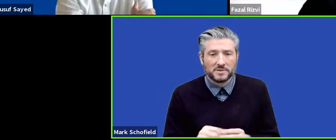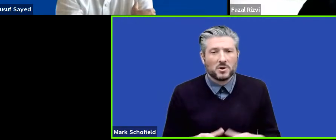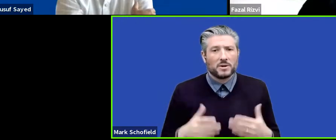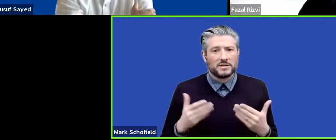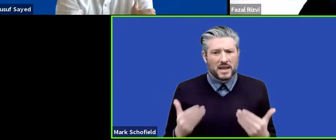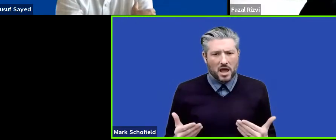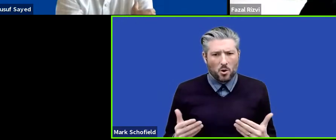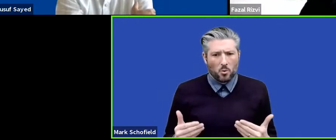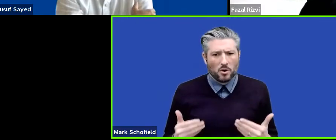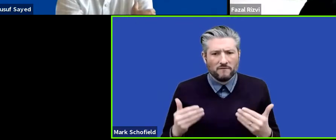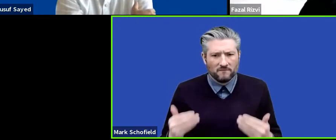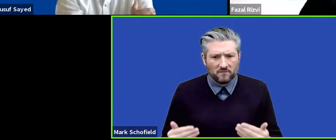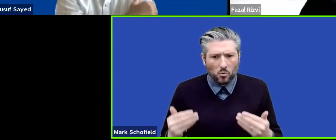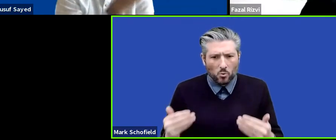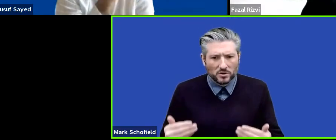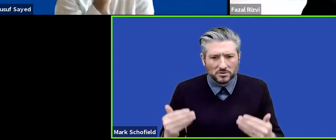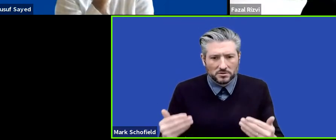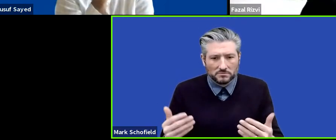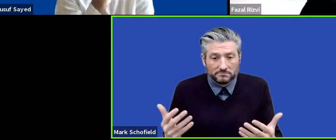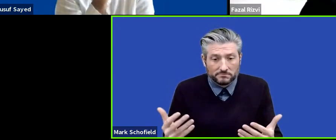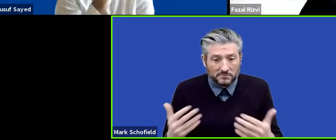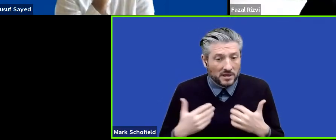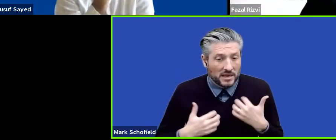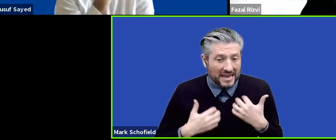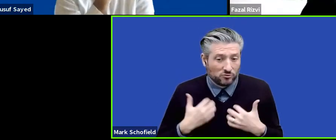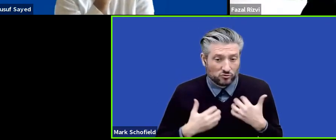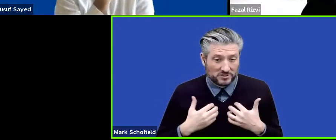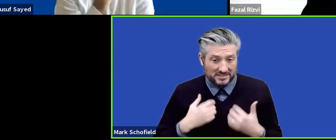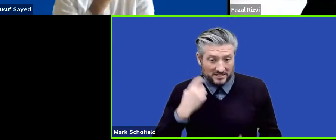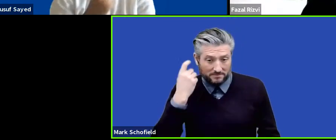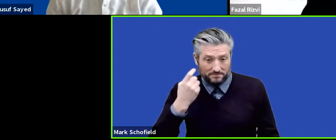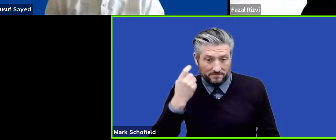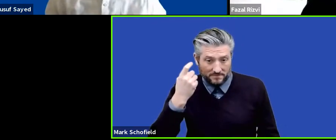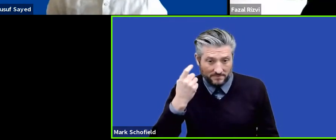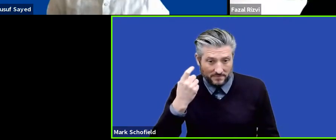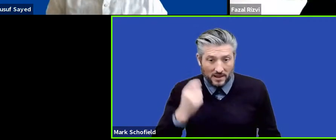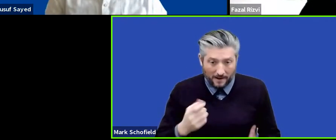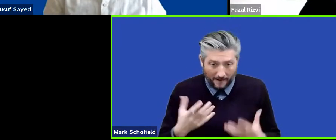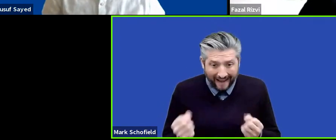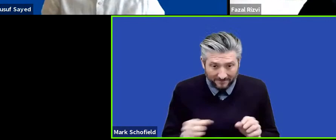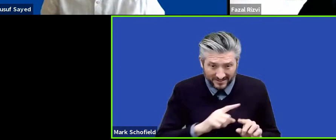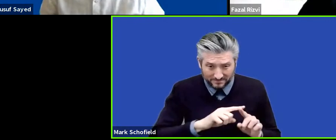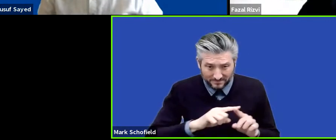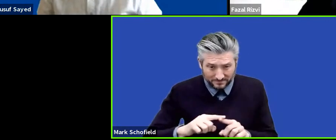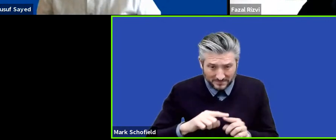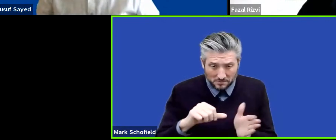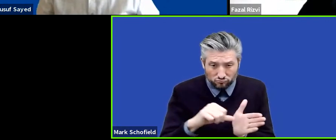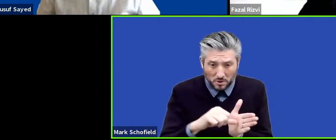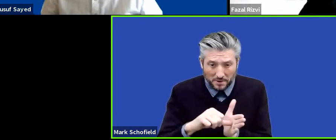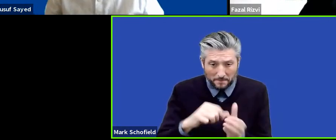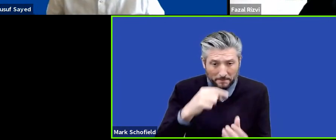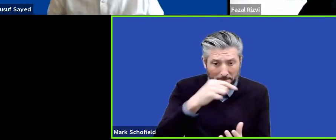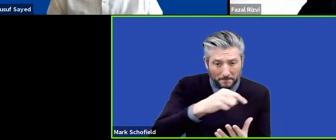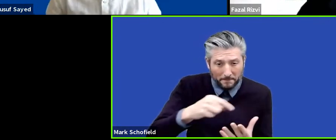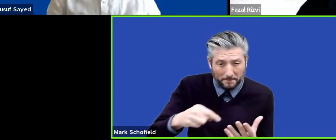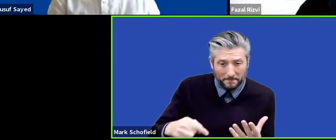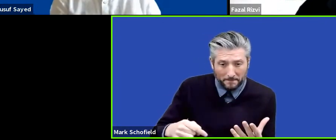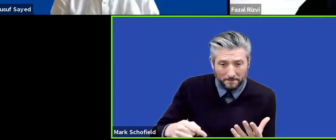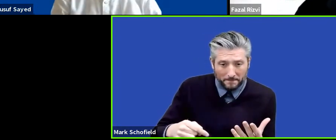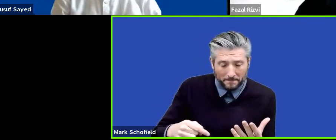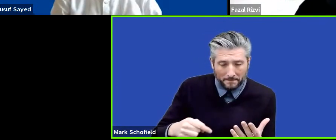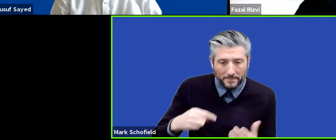question as to how, given these difficulties and given the fact that our